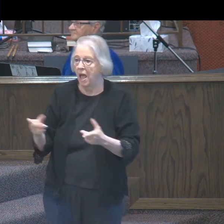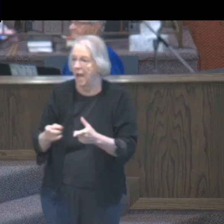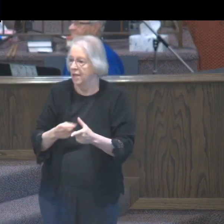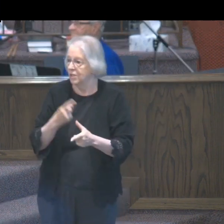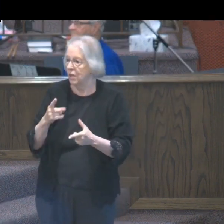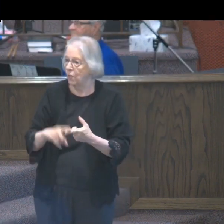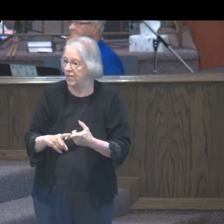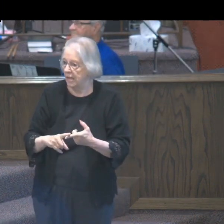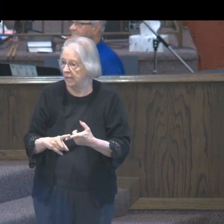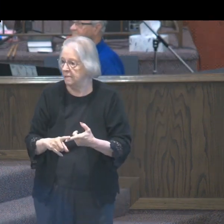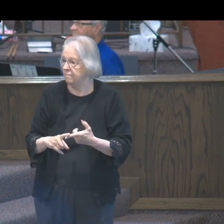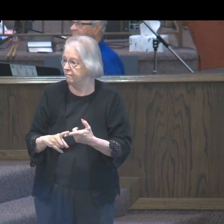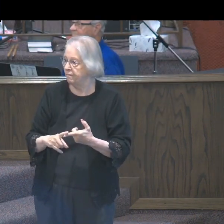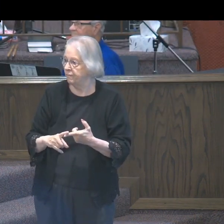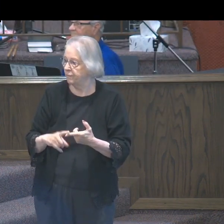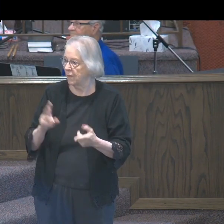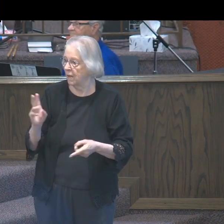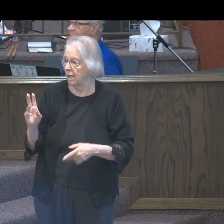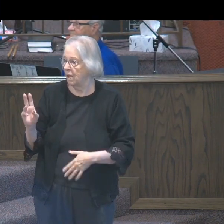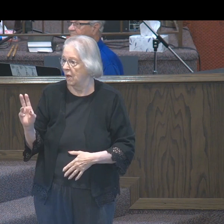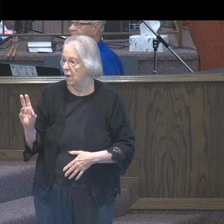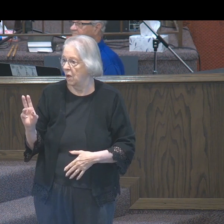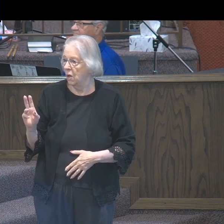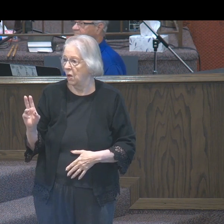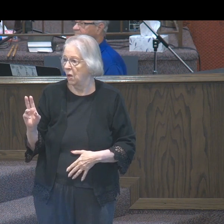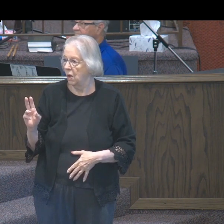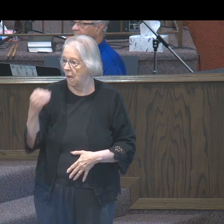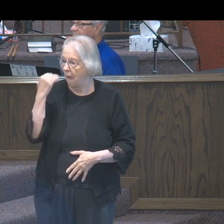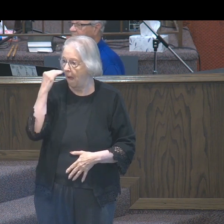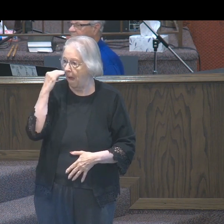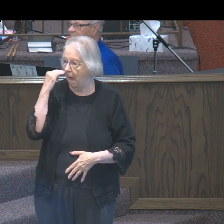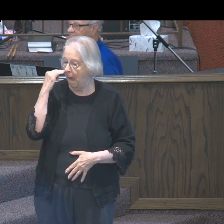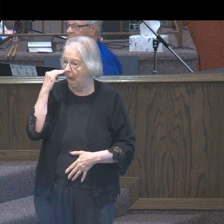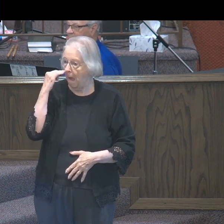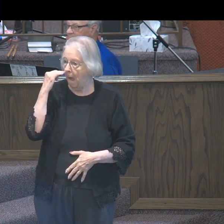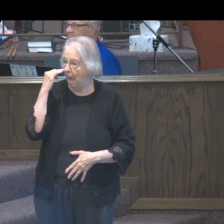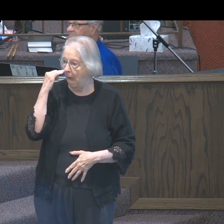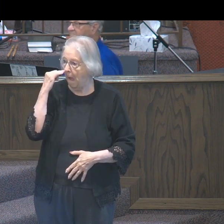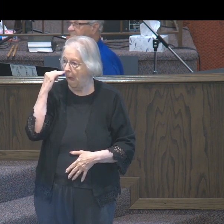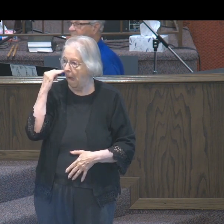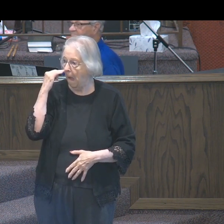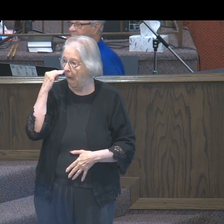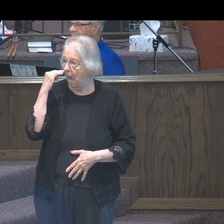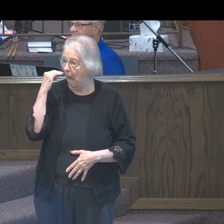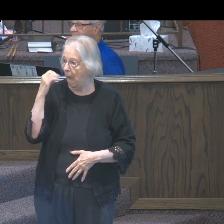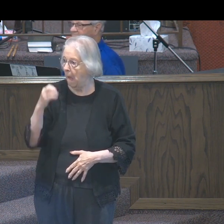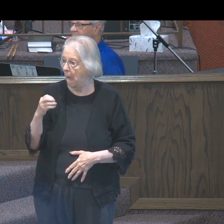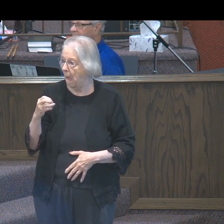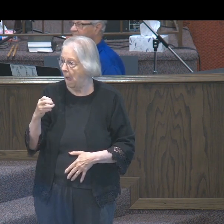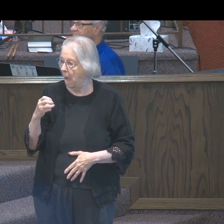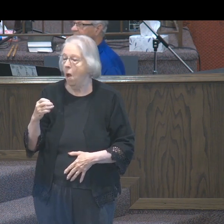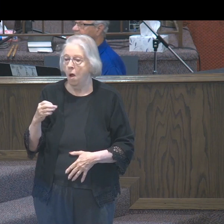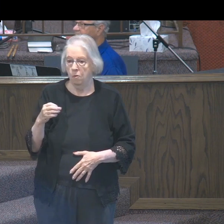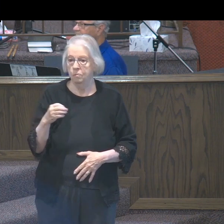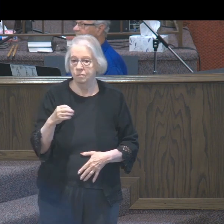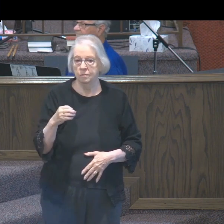we need to set up. One of them is a date that we're also going to have some help, I hope, from Redeemer Fellowship with